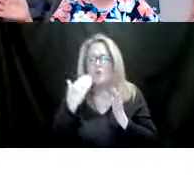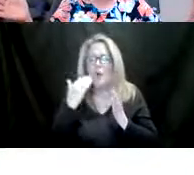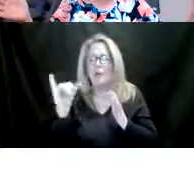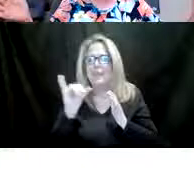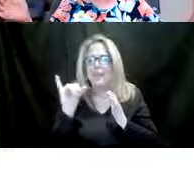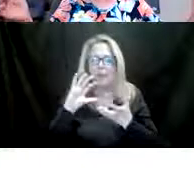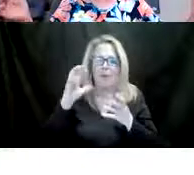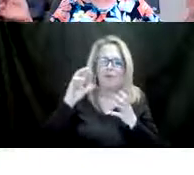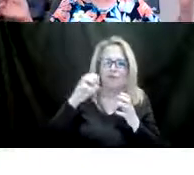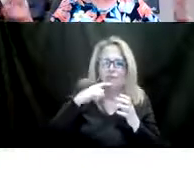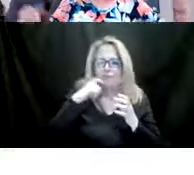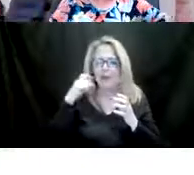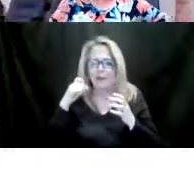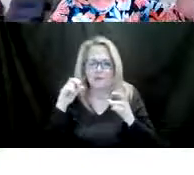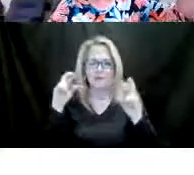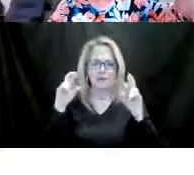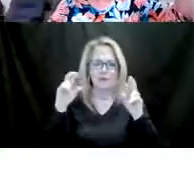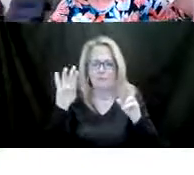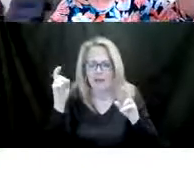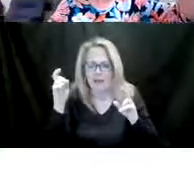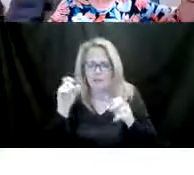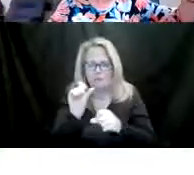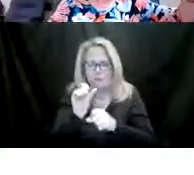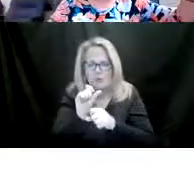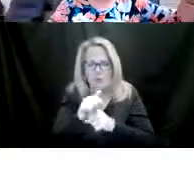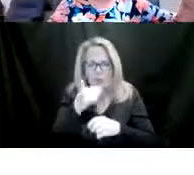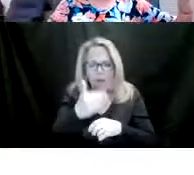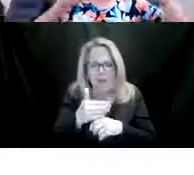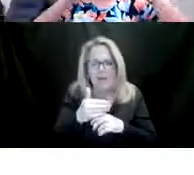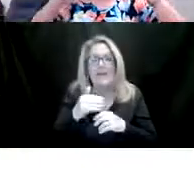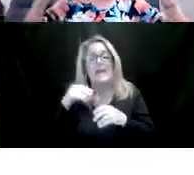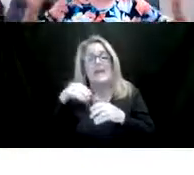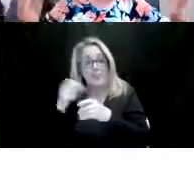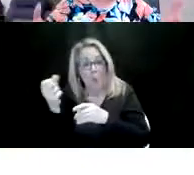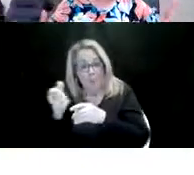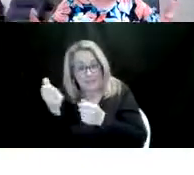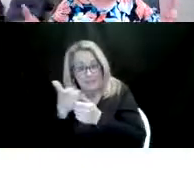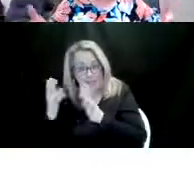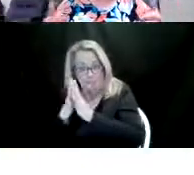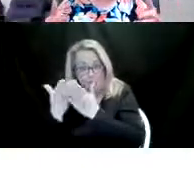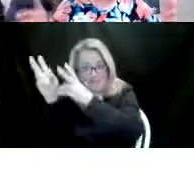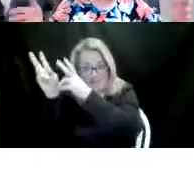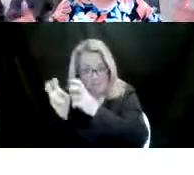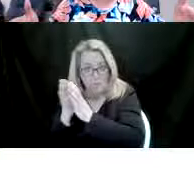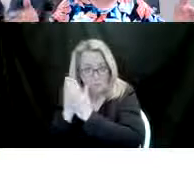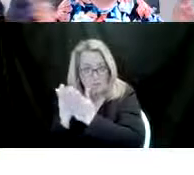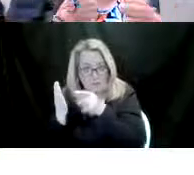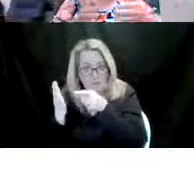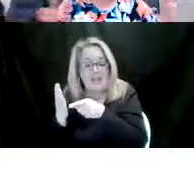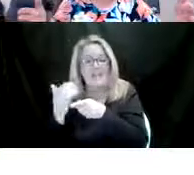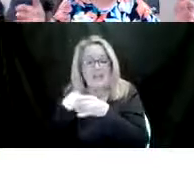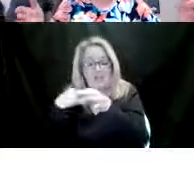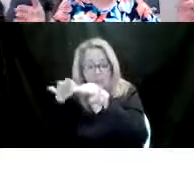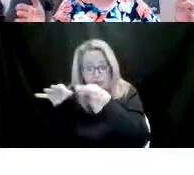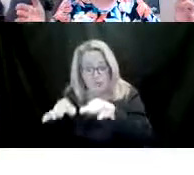quite well. In the Hold Everything booklet, there are some instructions of using a